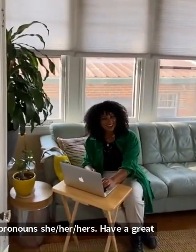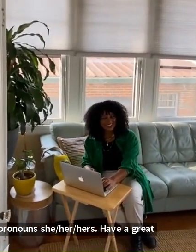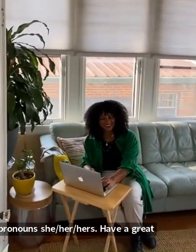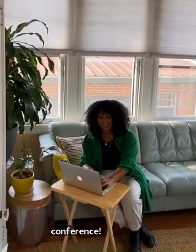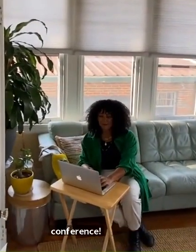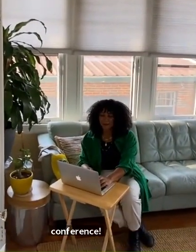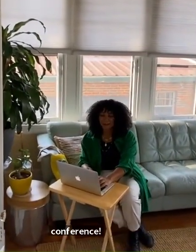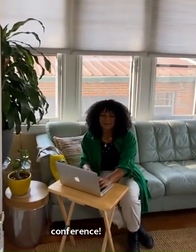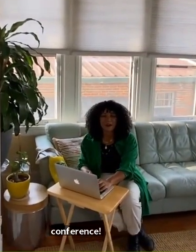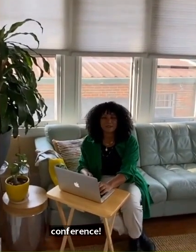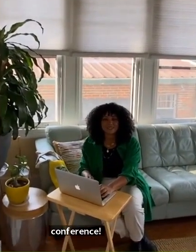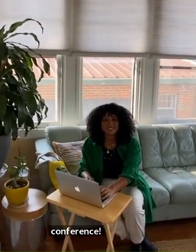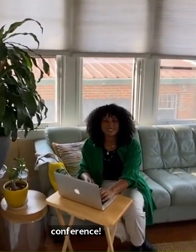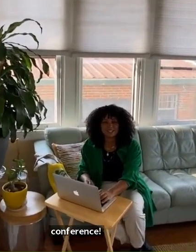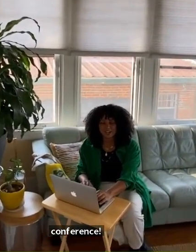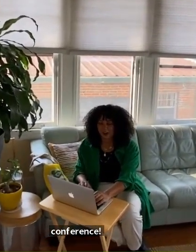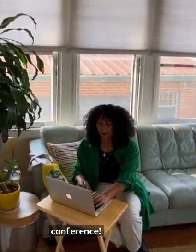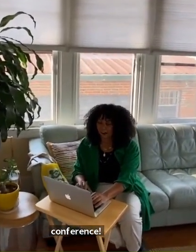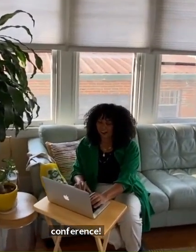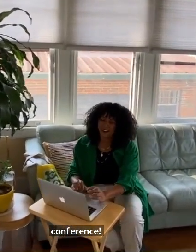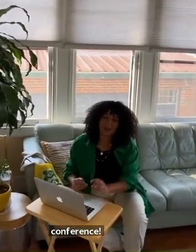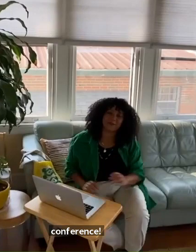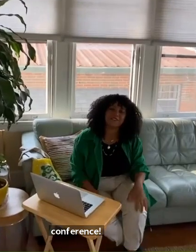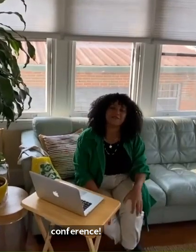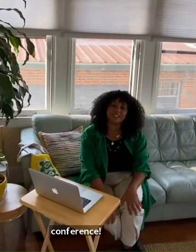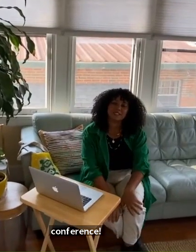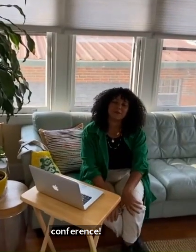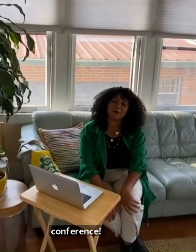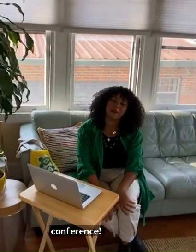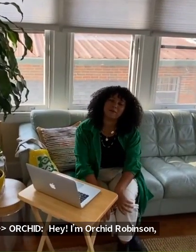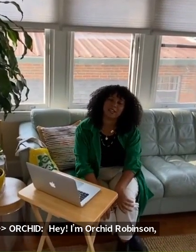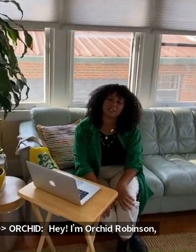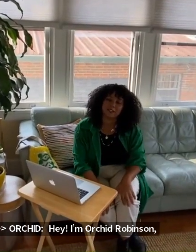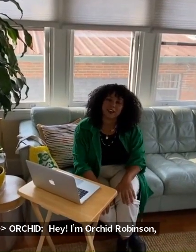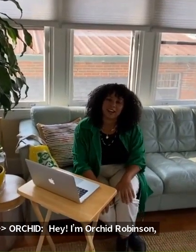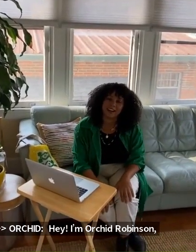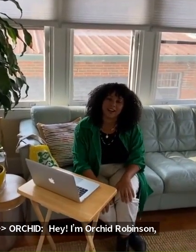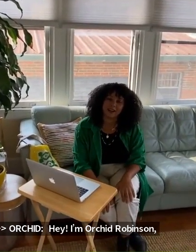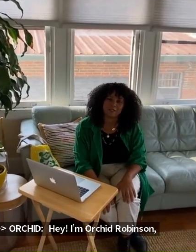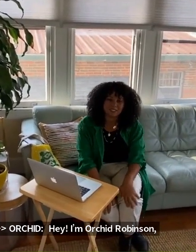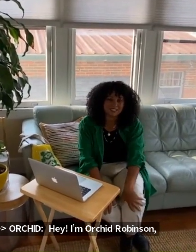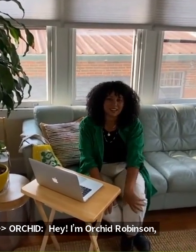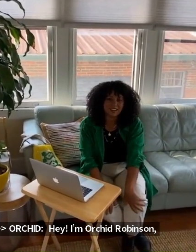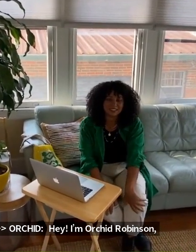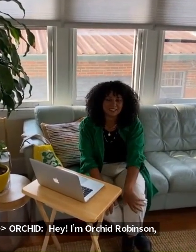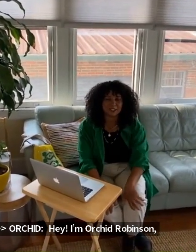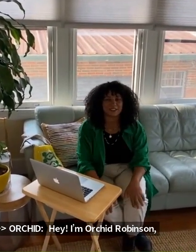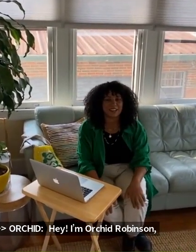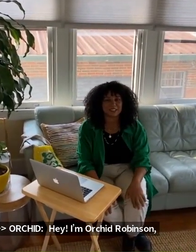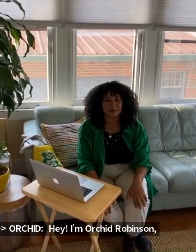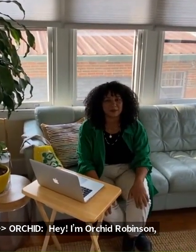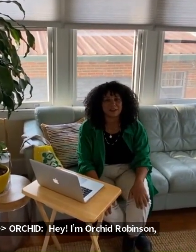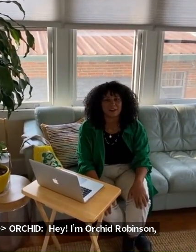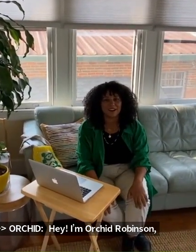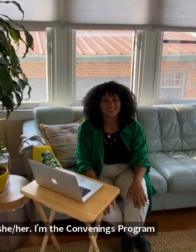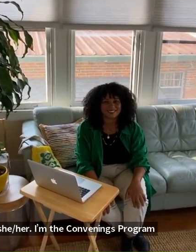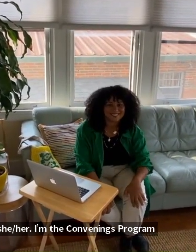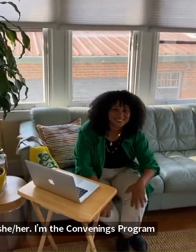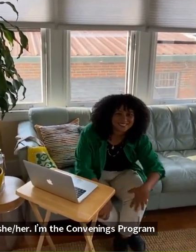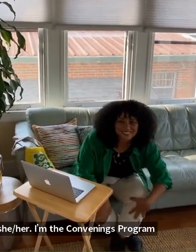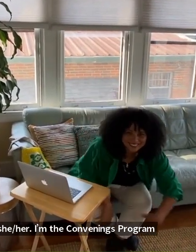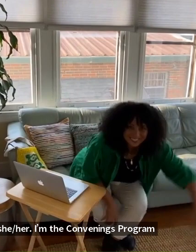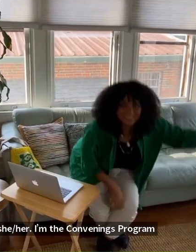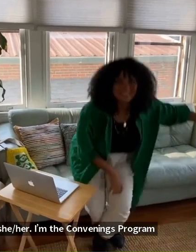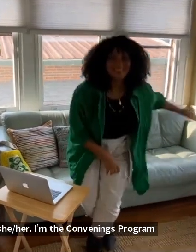Hey, I'm Orchid Robinson, she, her. I'm the Convenience Program Manager and I'm just excited to share the next week with y'all.